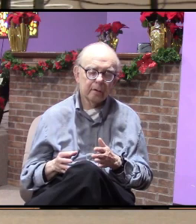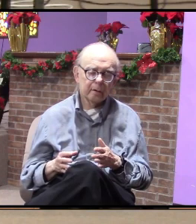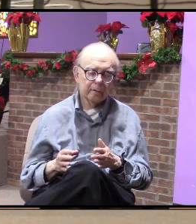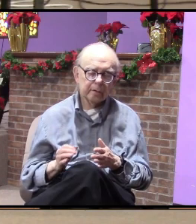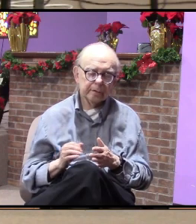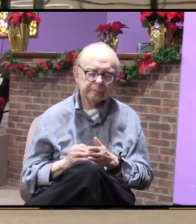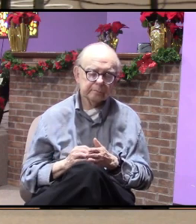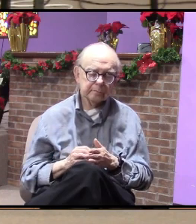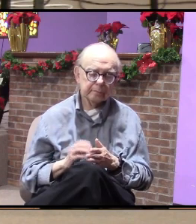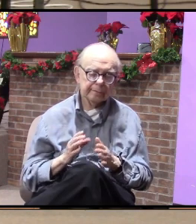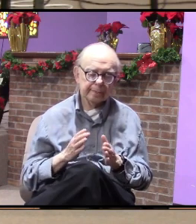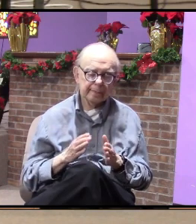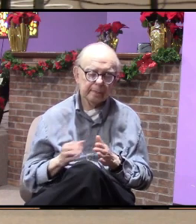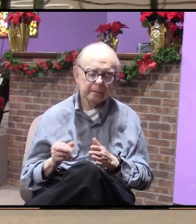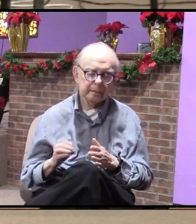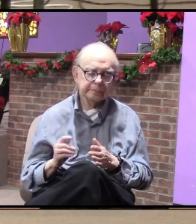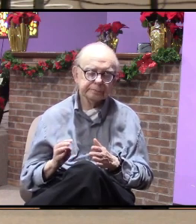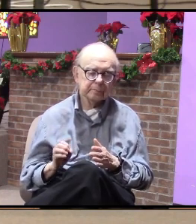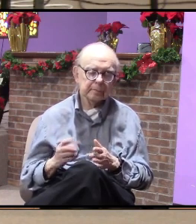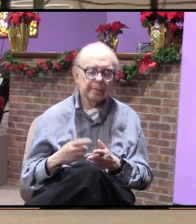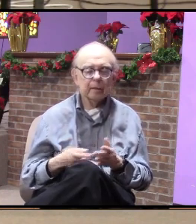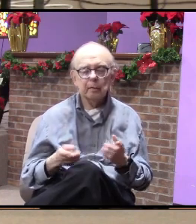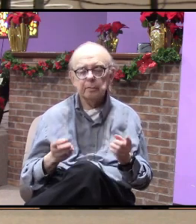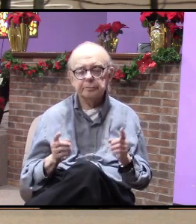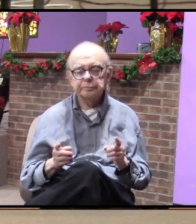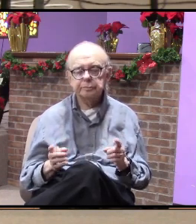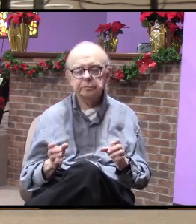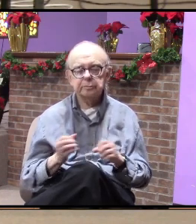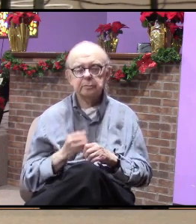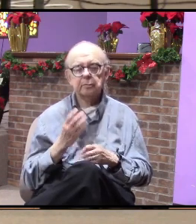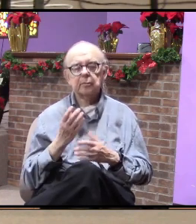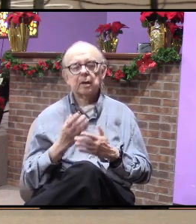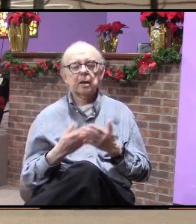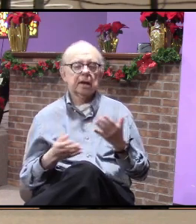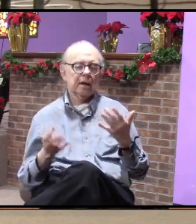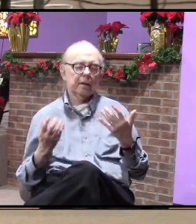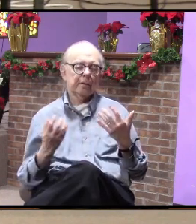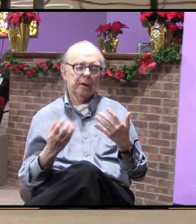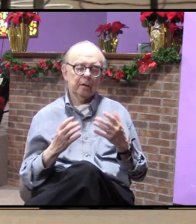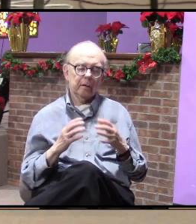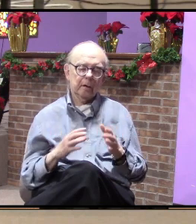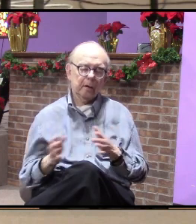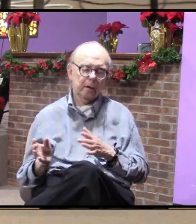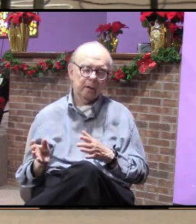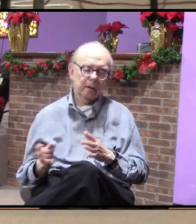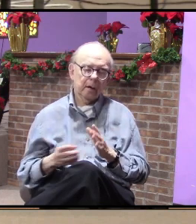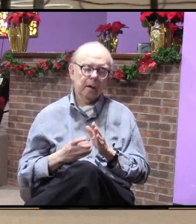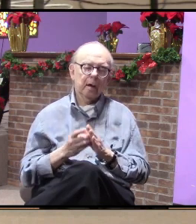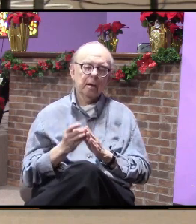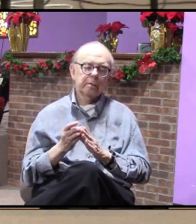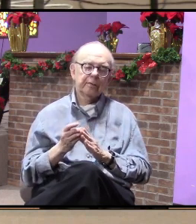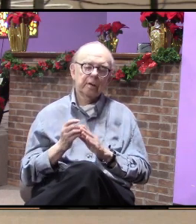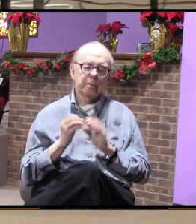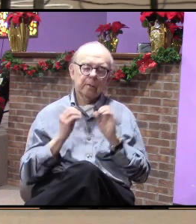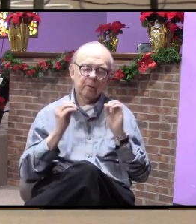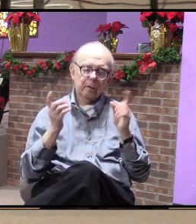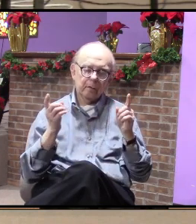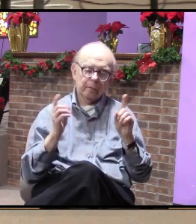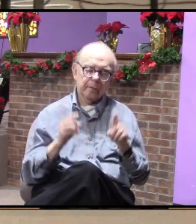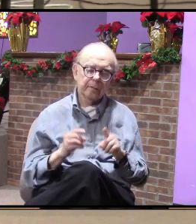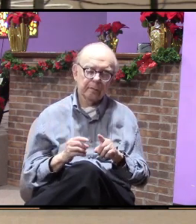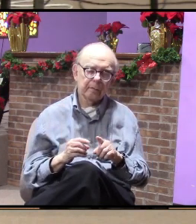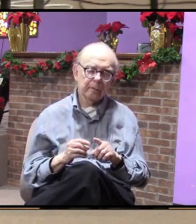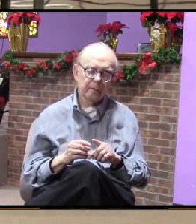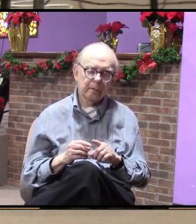This is the order. And so what happens? When we get out of this order, we develop chaos.